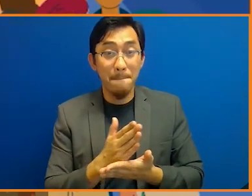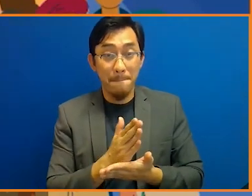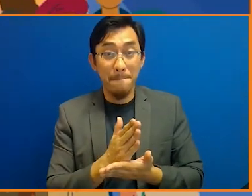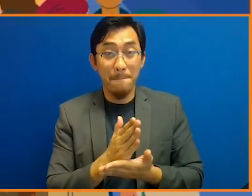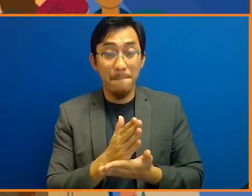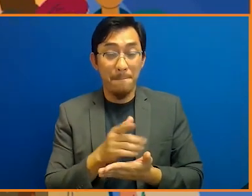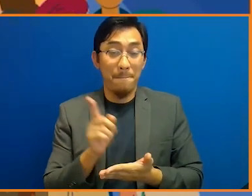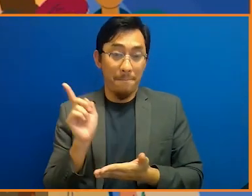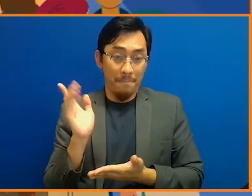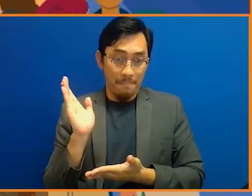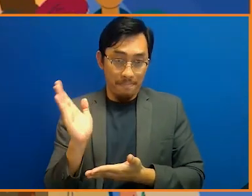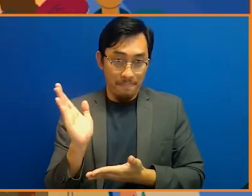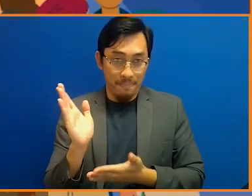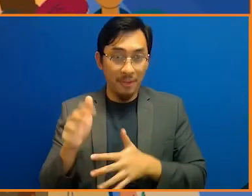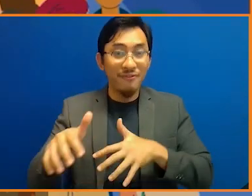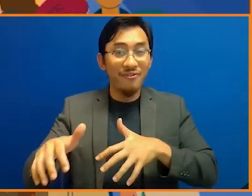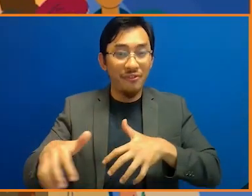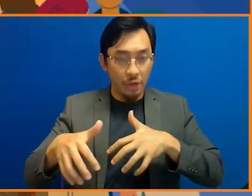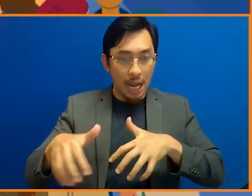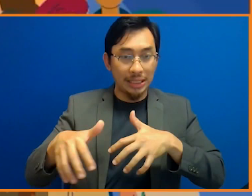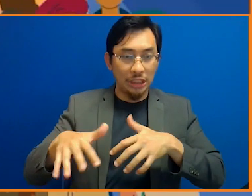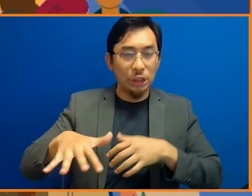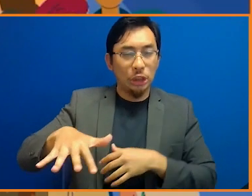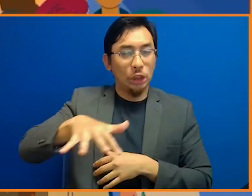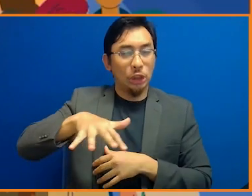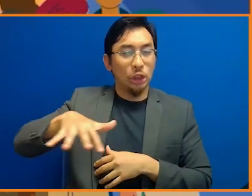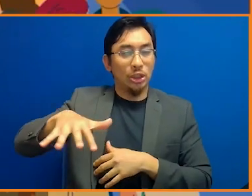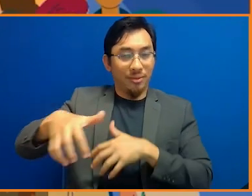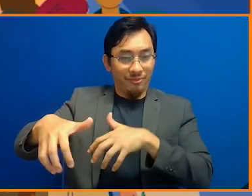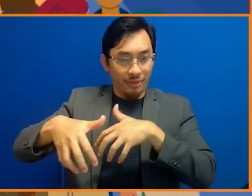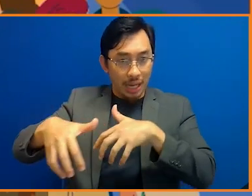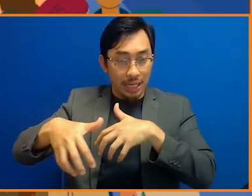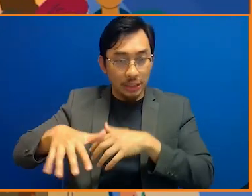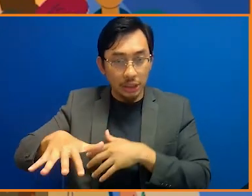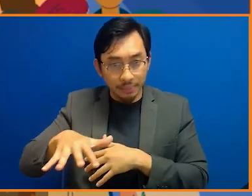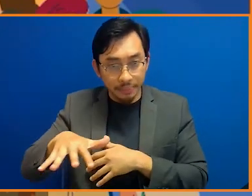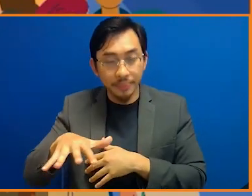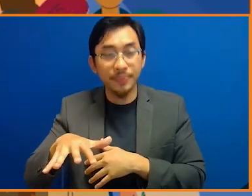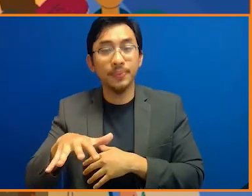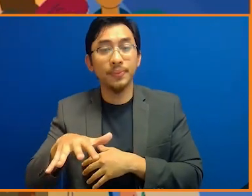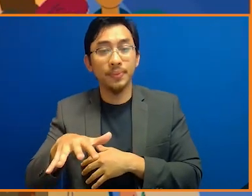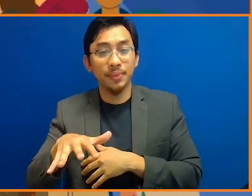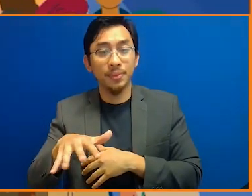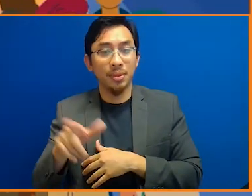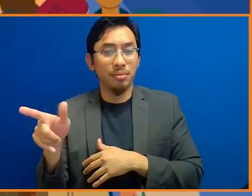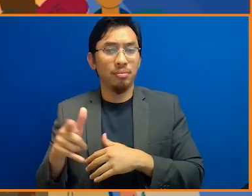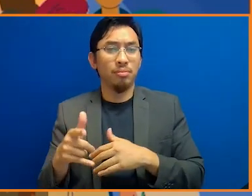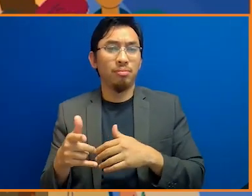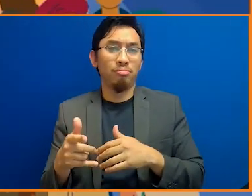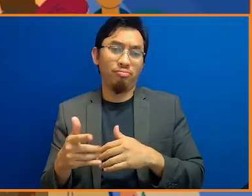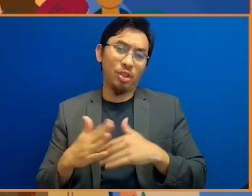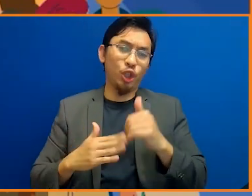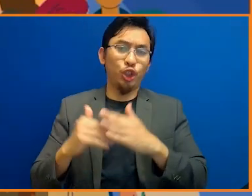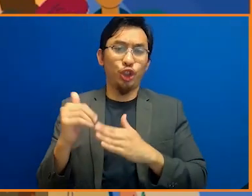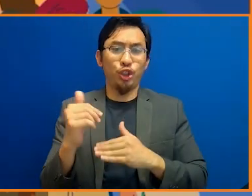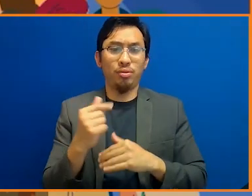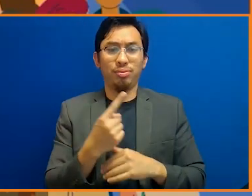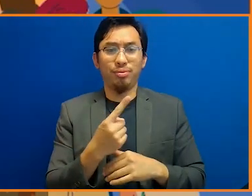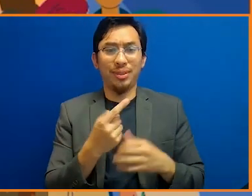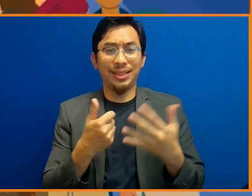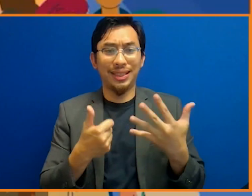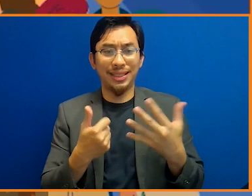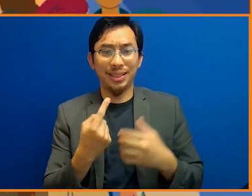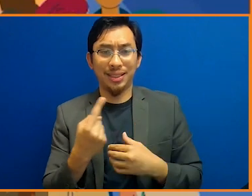map. The base map is the village, the area of the village